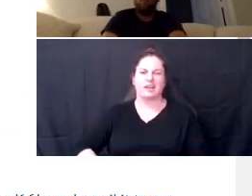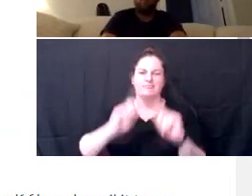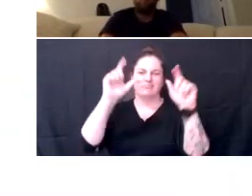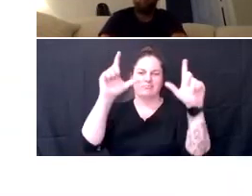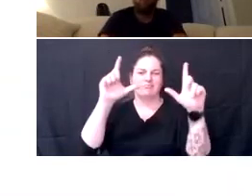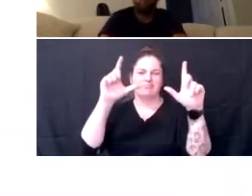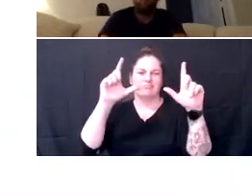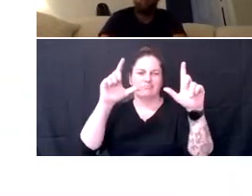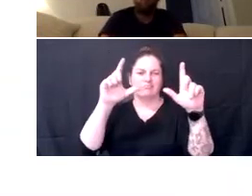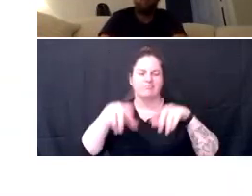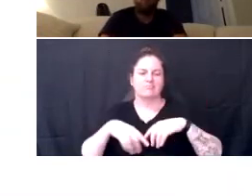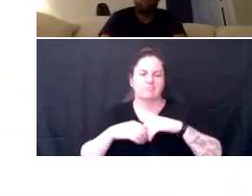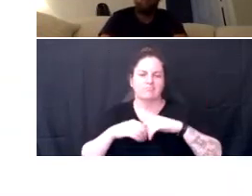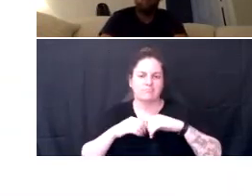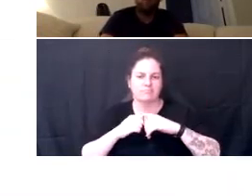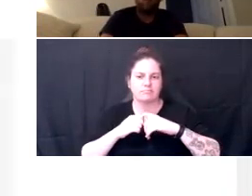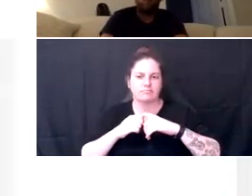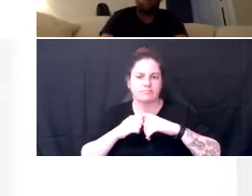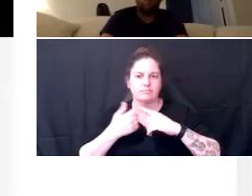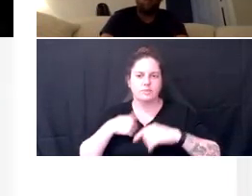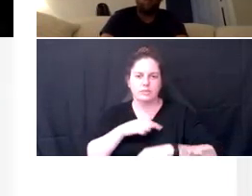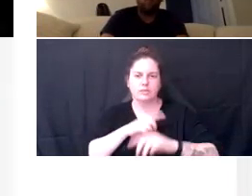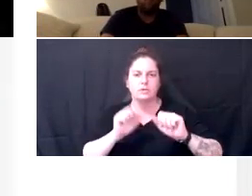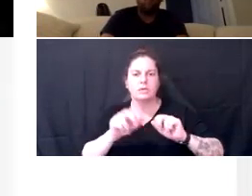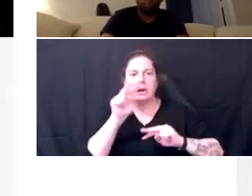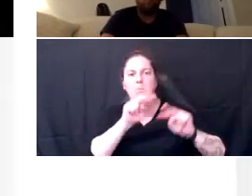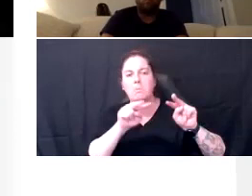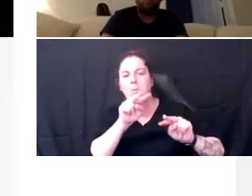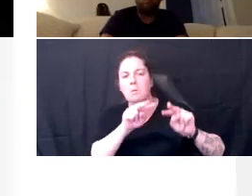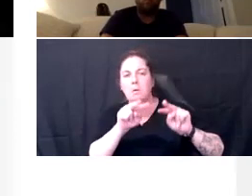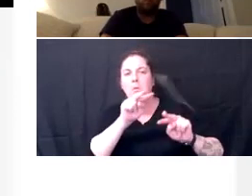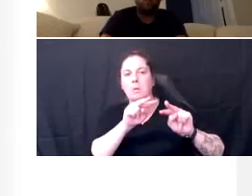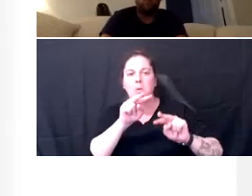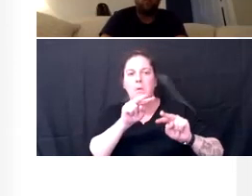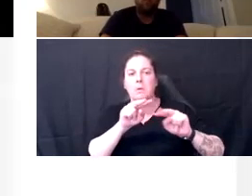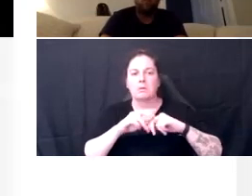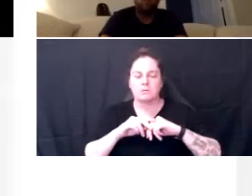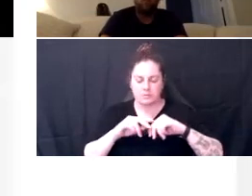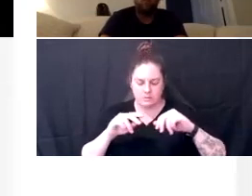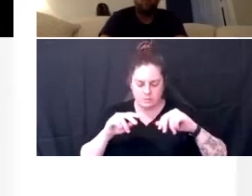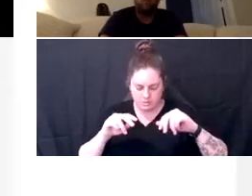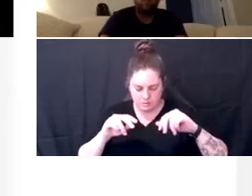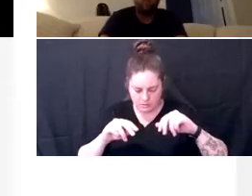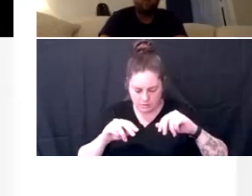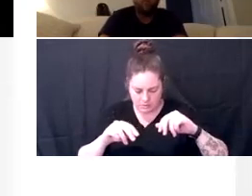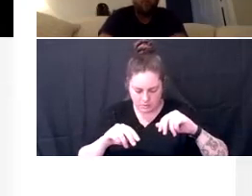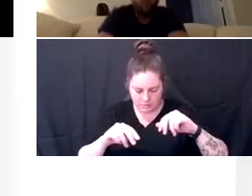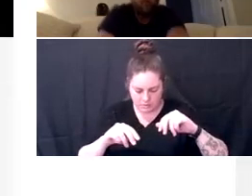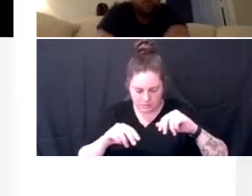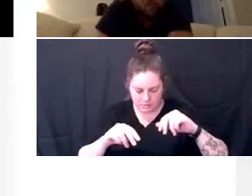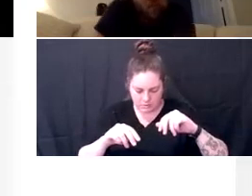it. Okay. And so it makes,